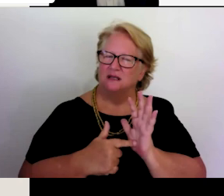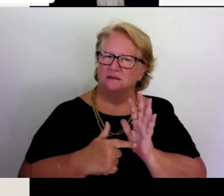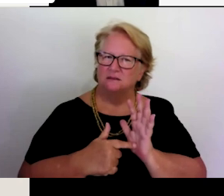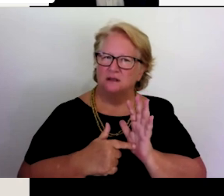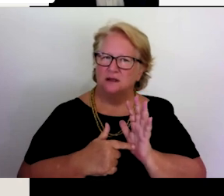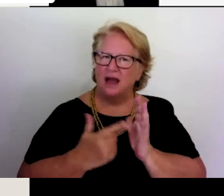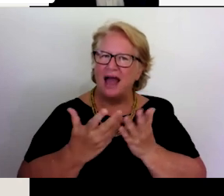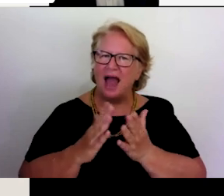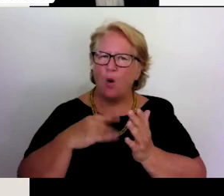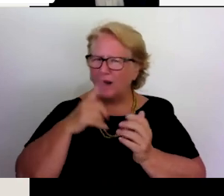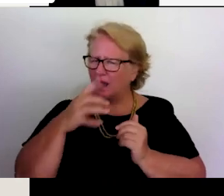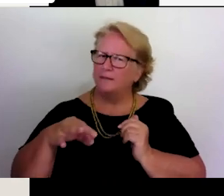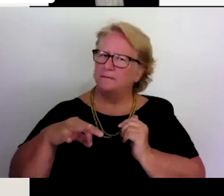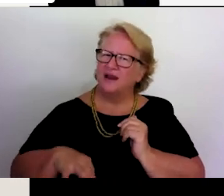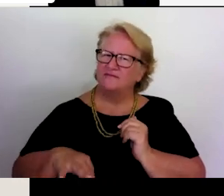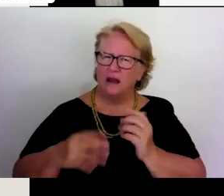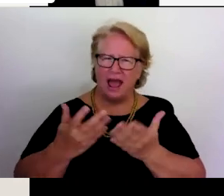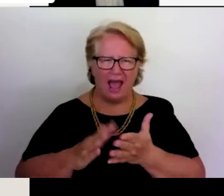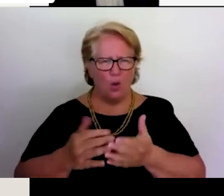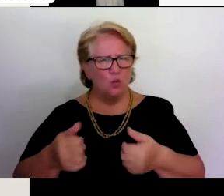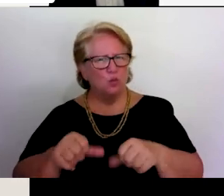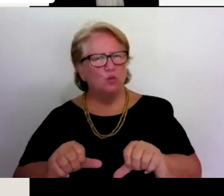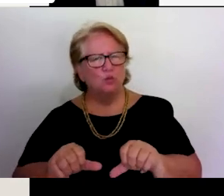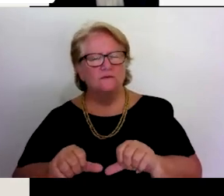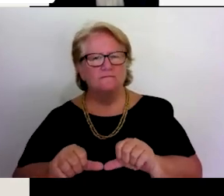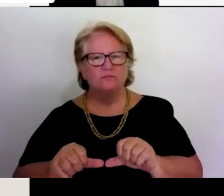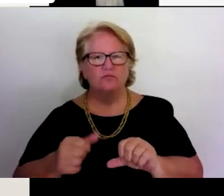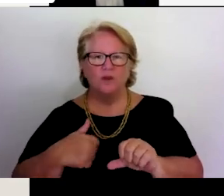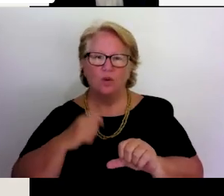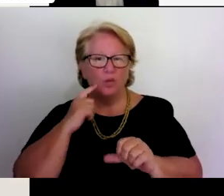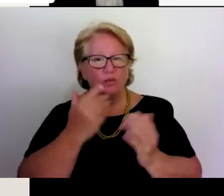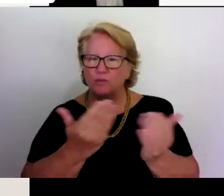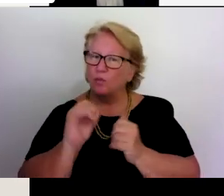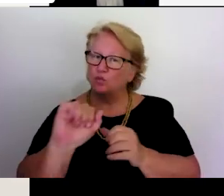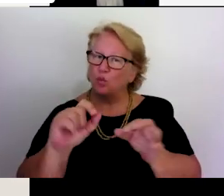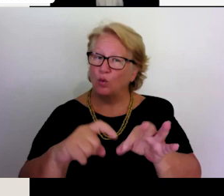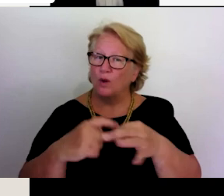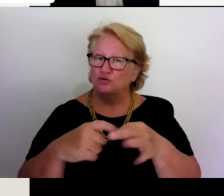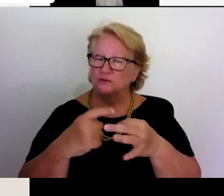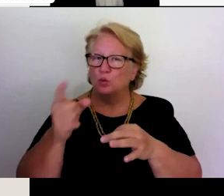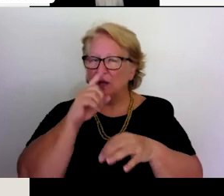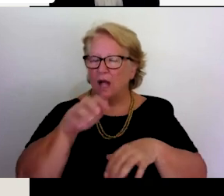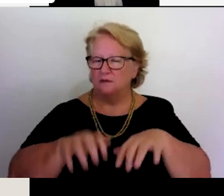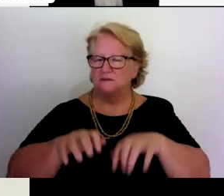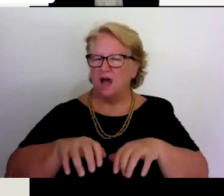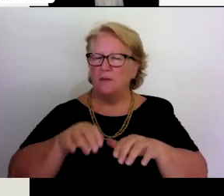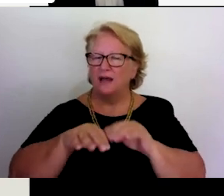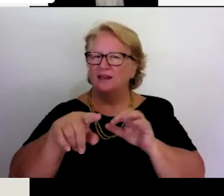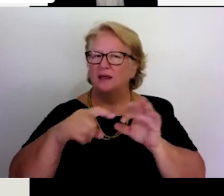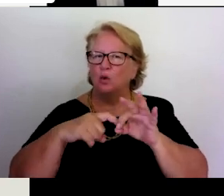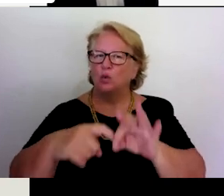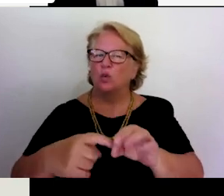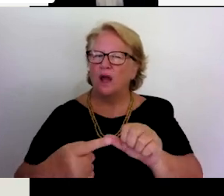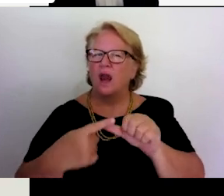use and benefit from it. We would welcome your questions as we go. Please type them into the Q&A and we